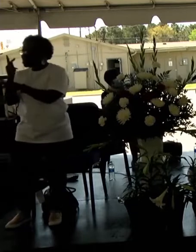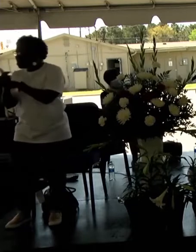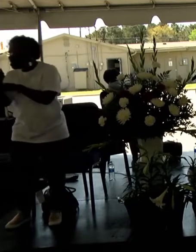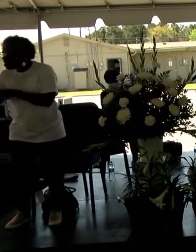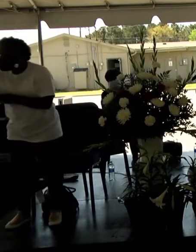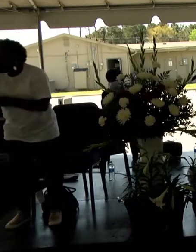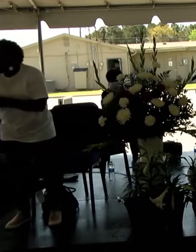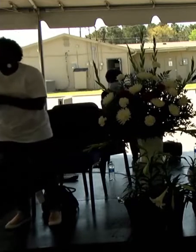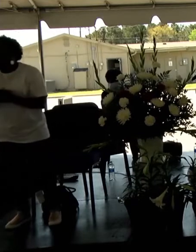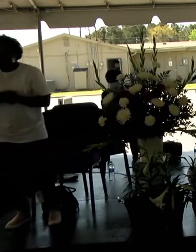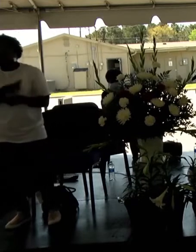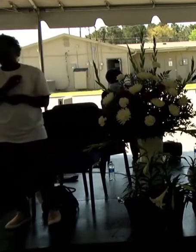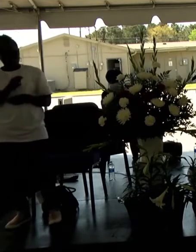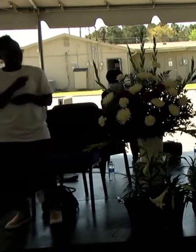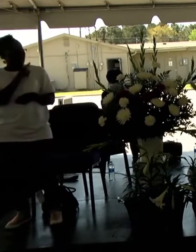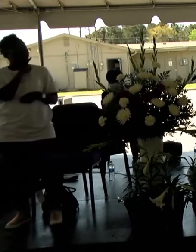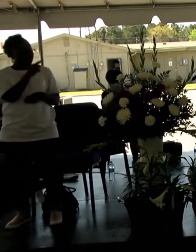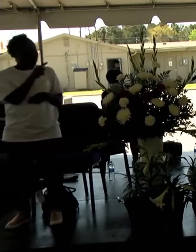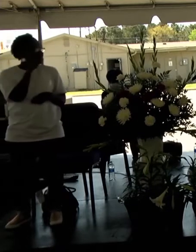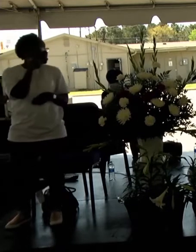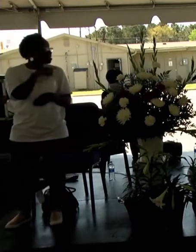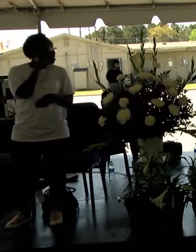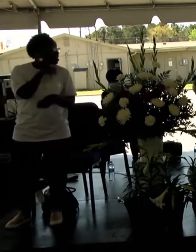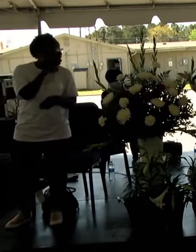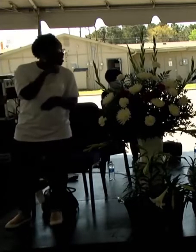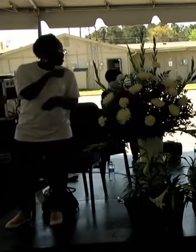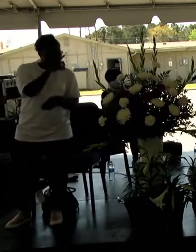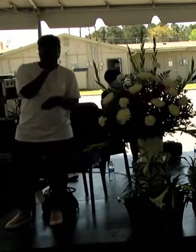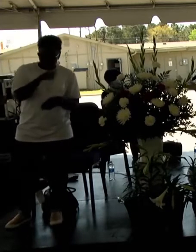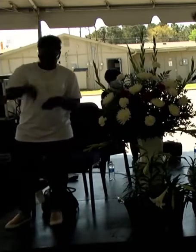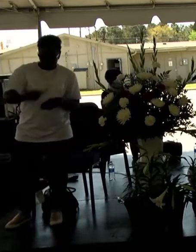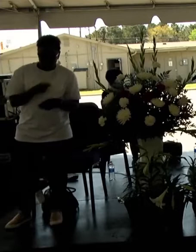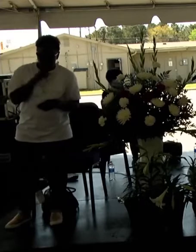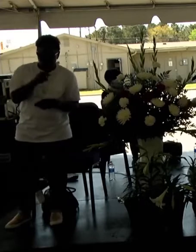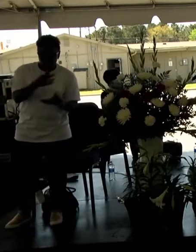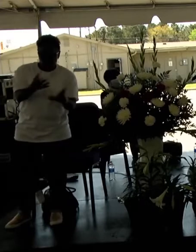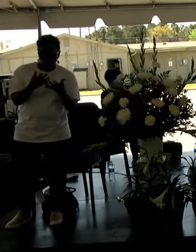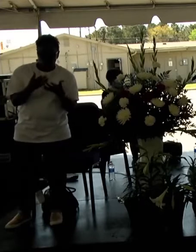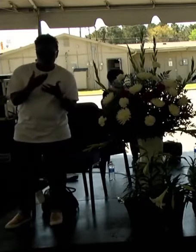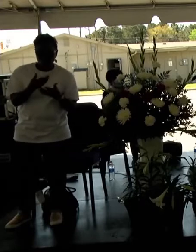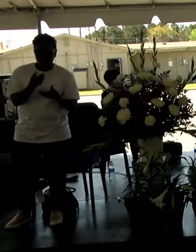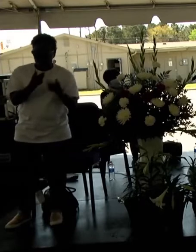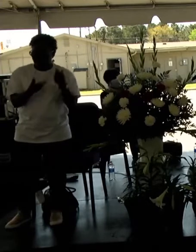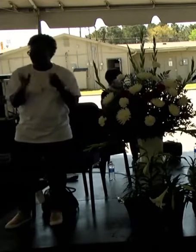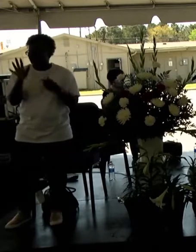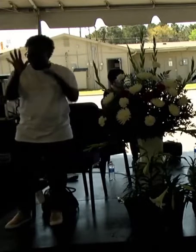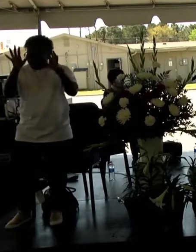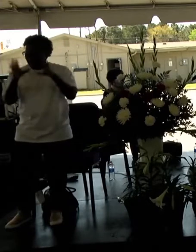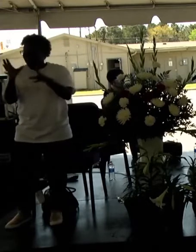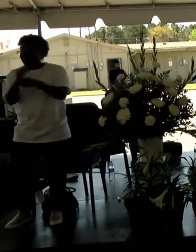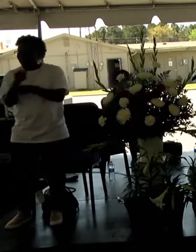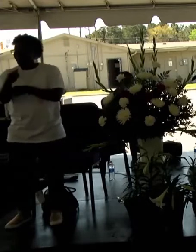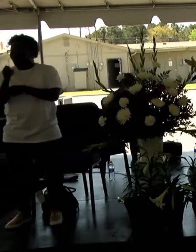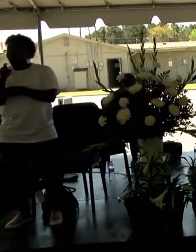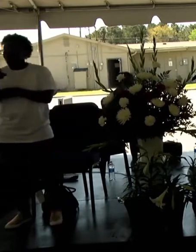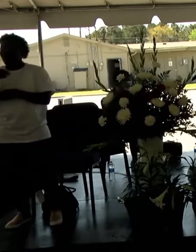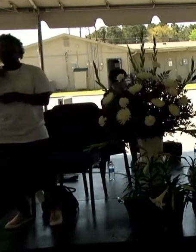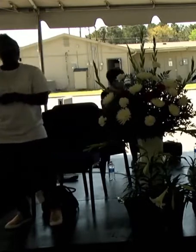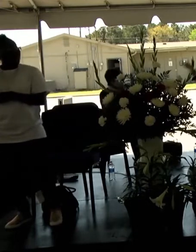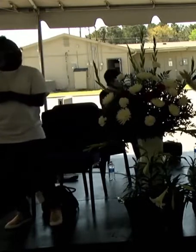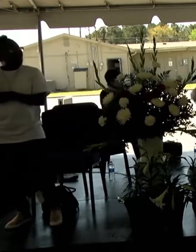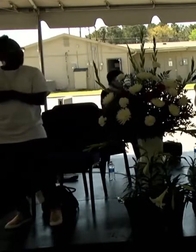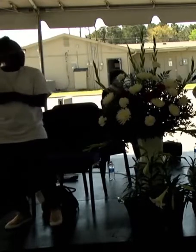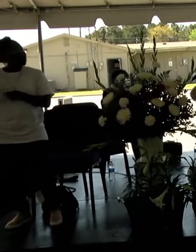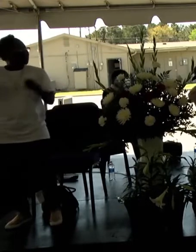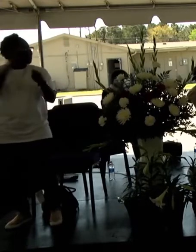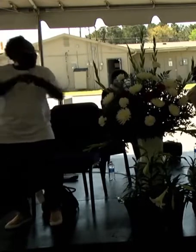the problem is they really fake because they want what they can get from you rather than what they can pour into. See, I'm going to preach until I'm finished